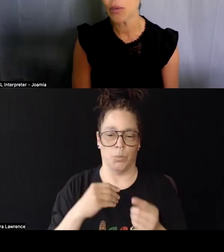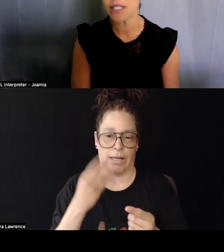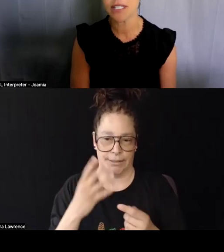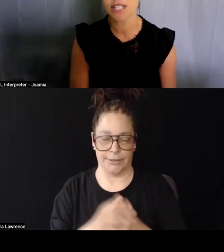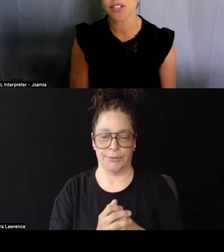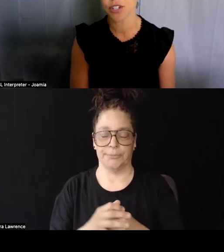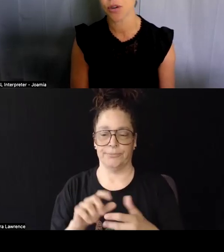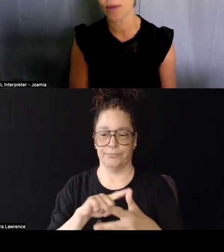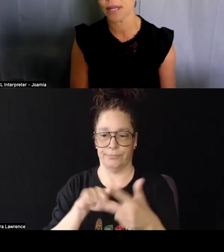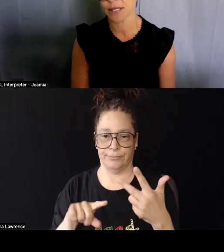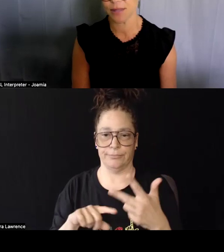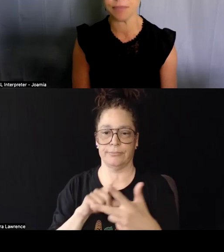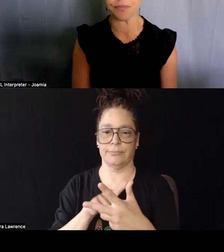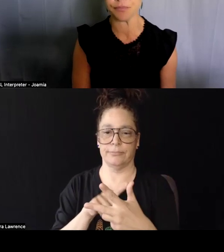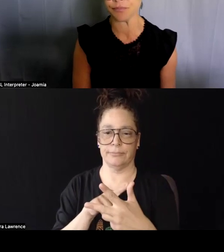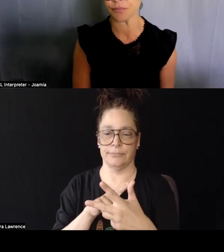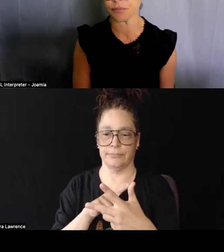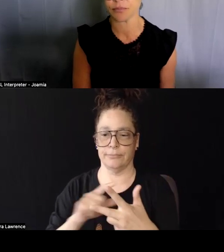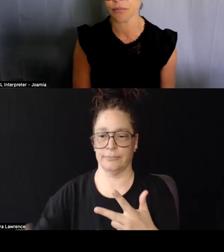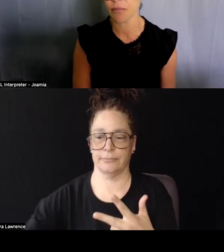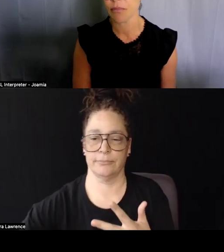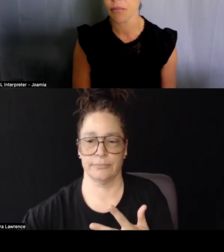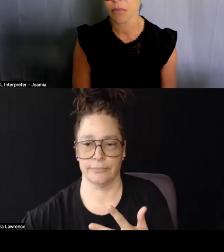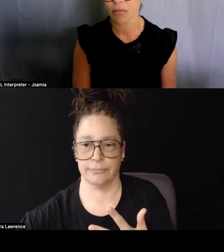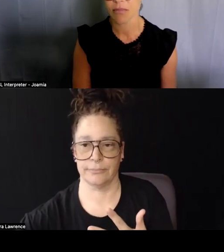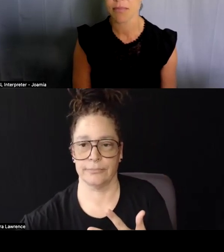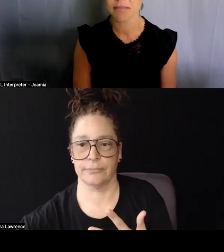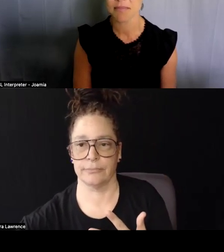How do we decenter whiteness?